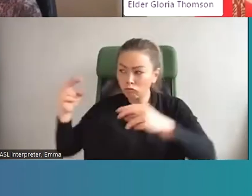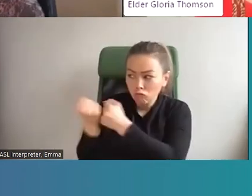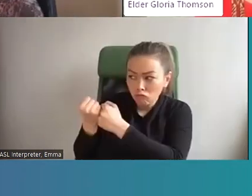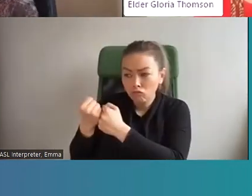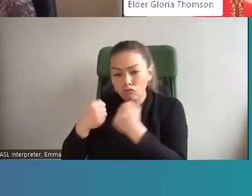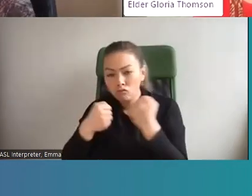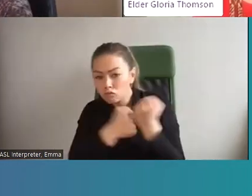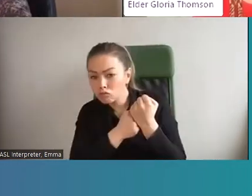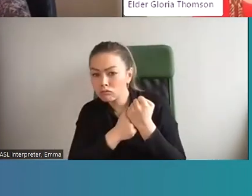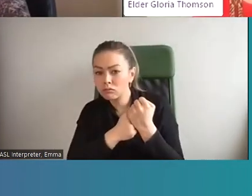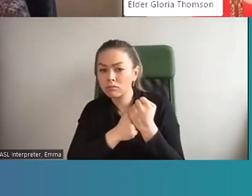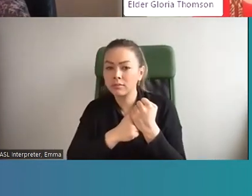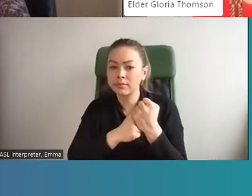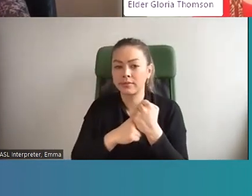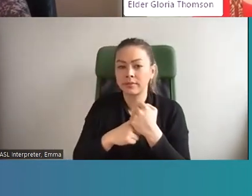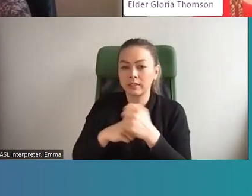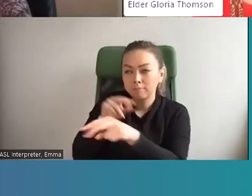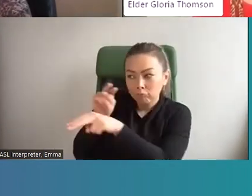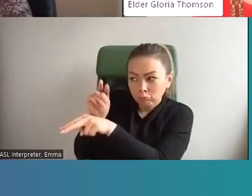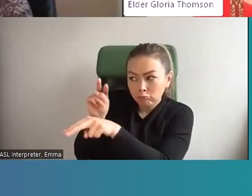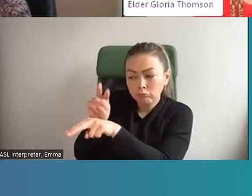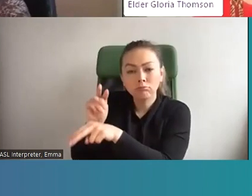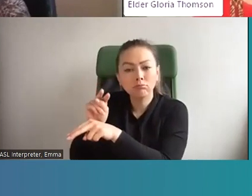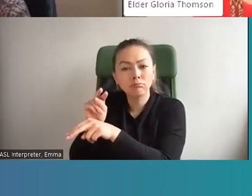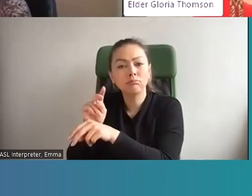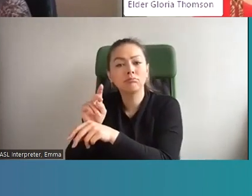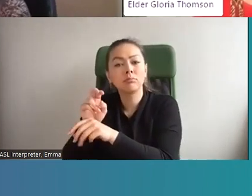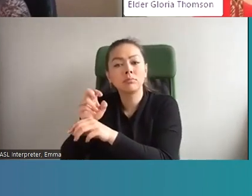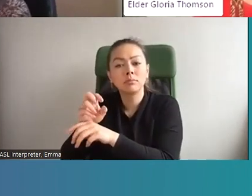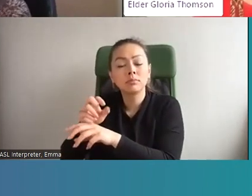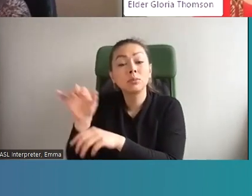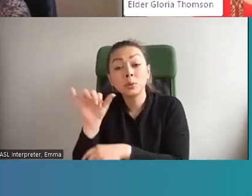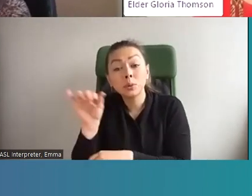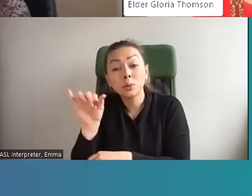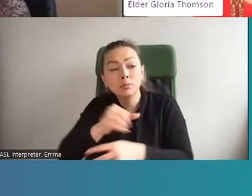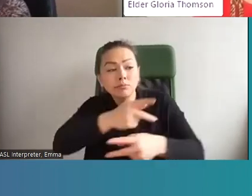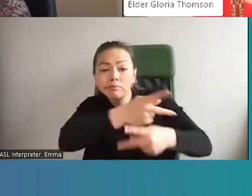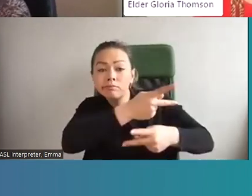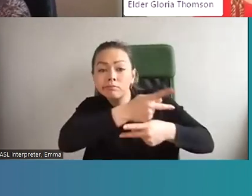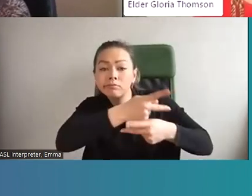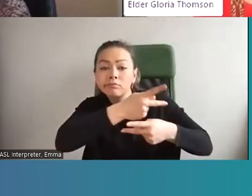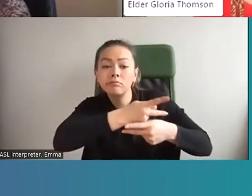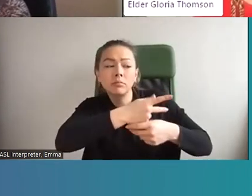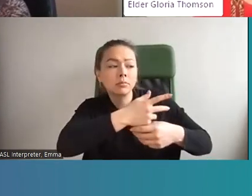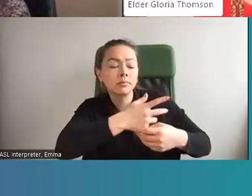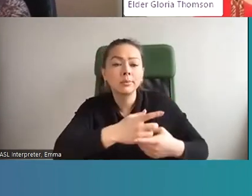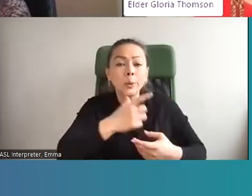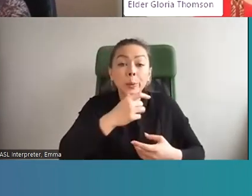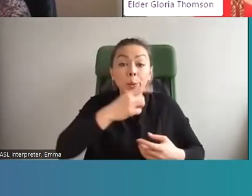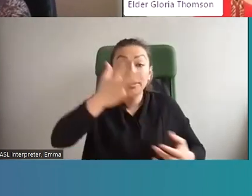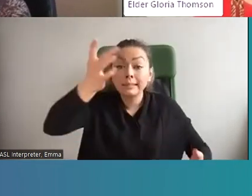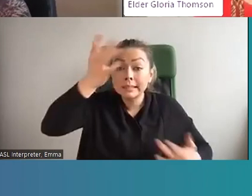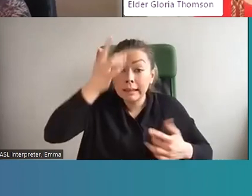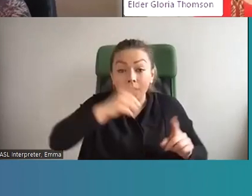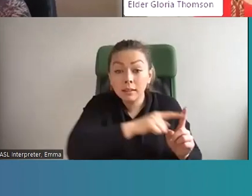especially taking care of the sick, taking care of the people that who